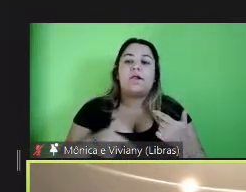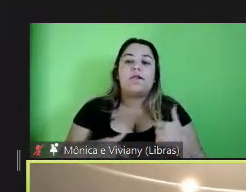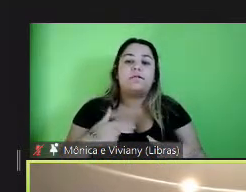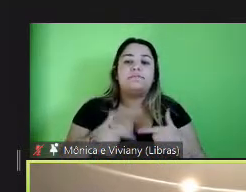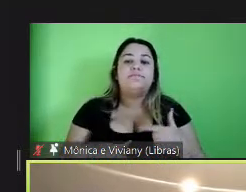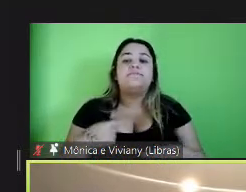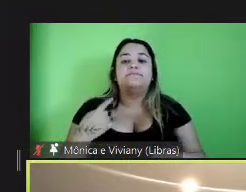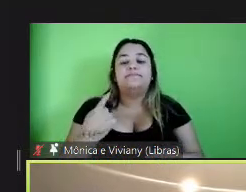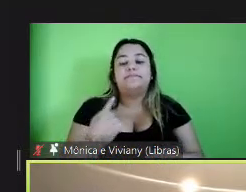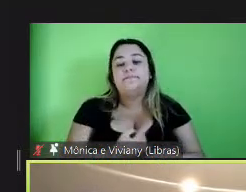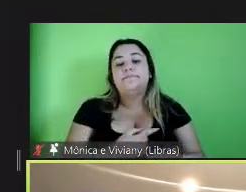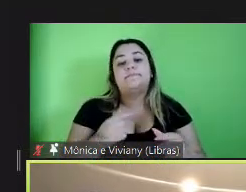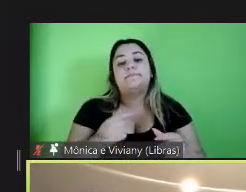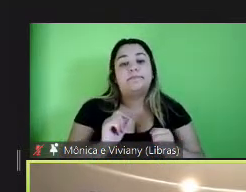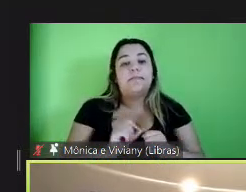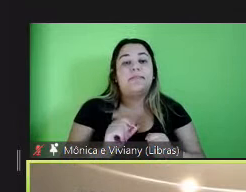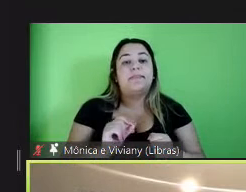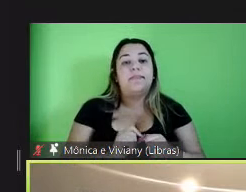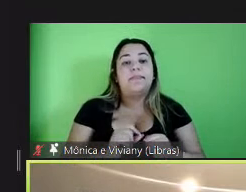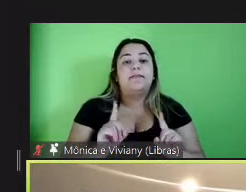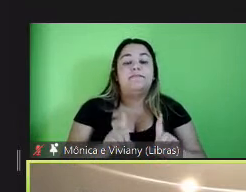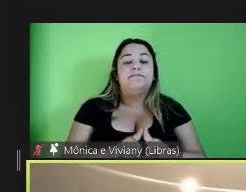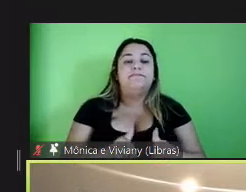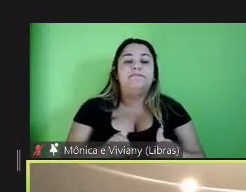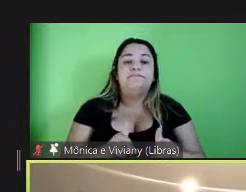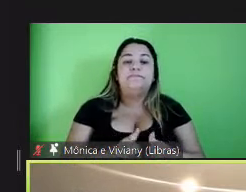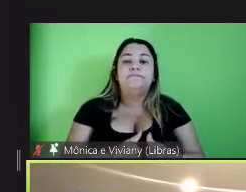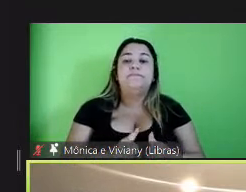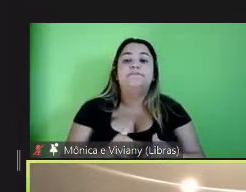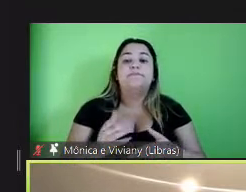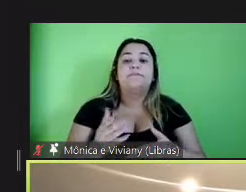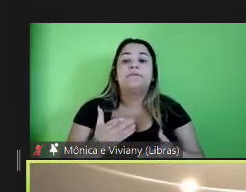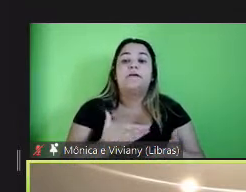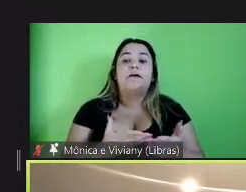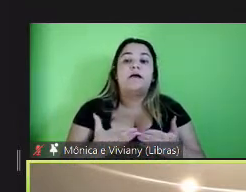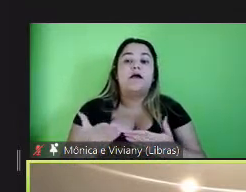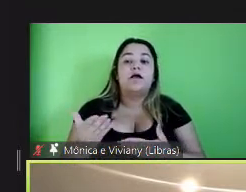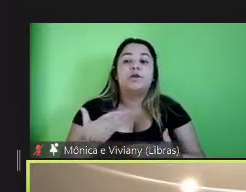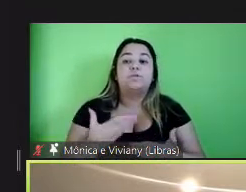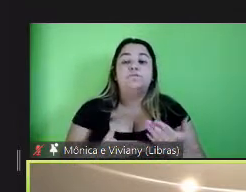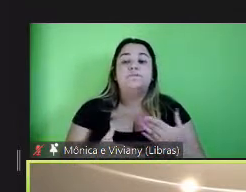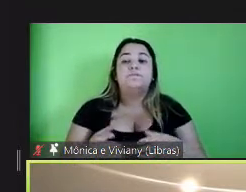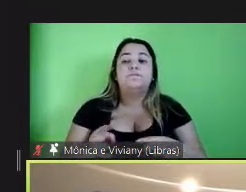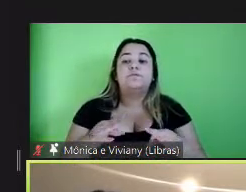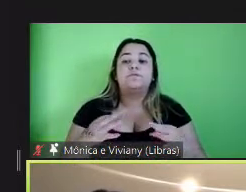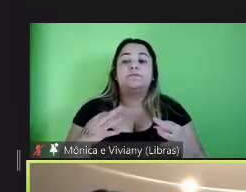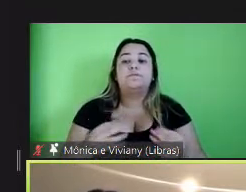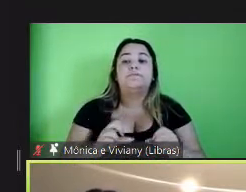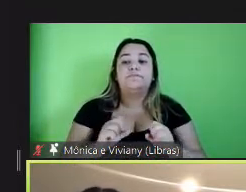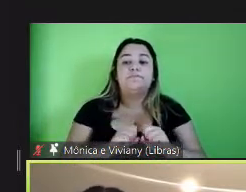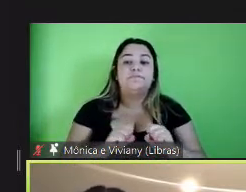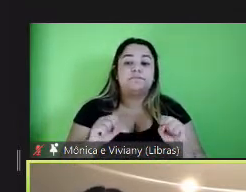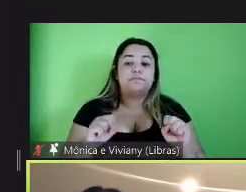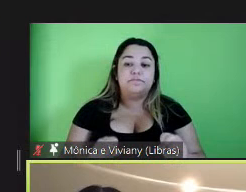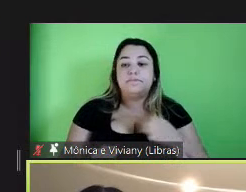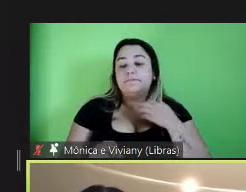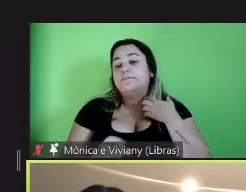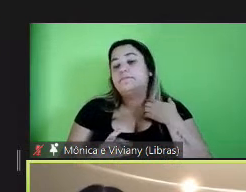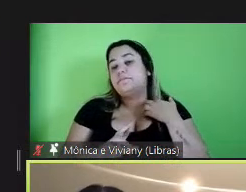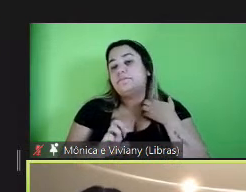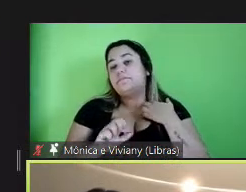mentioned through the relationships through our system approach. We have a Healthy Weight Alliance, which we were able to build